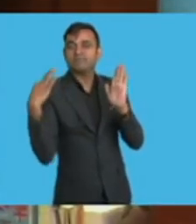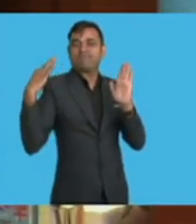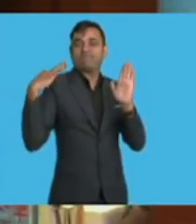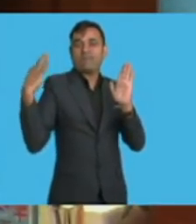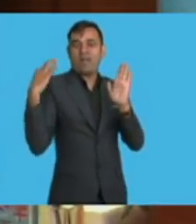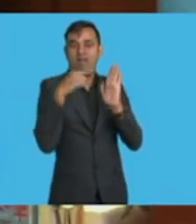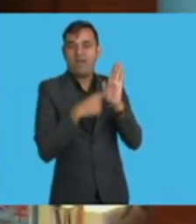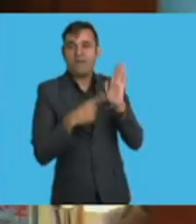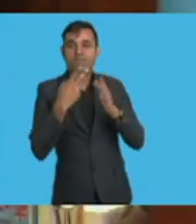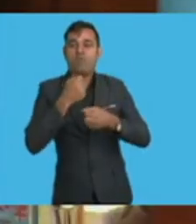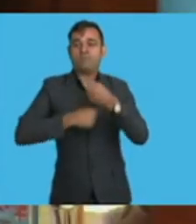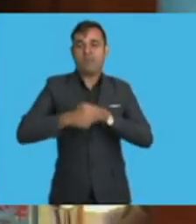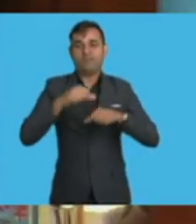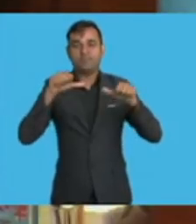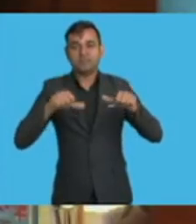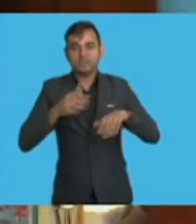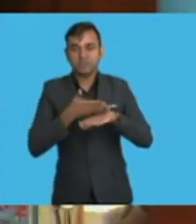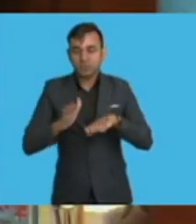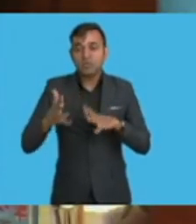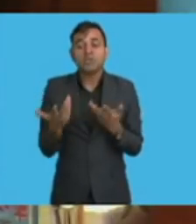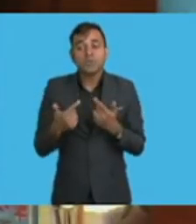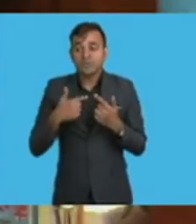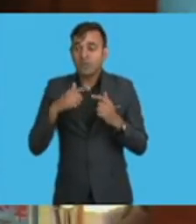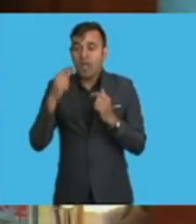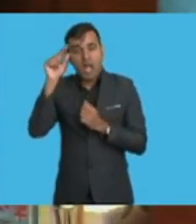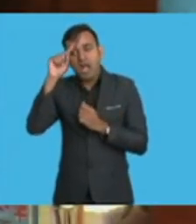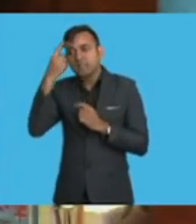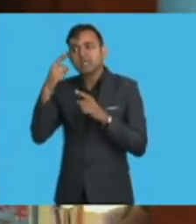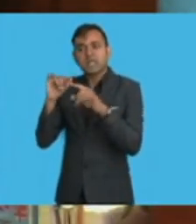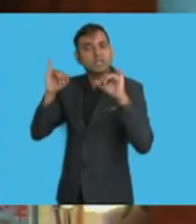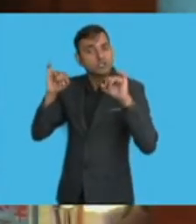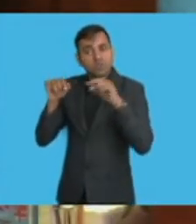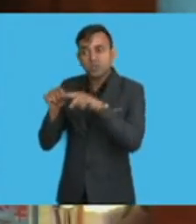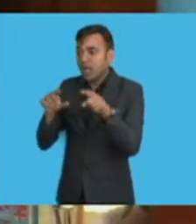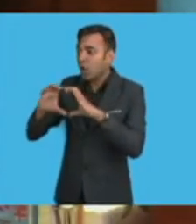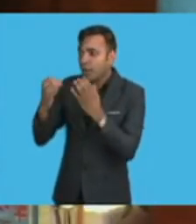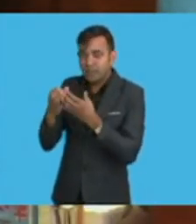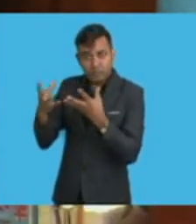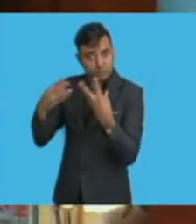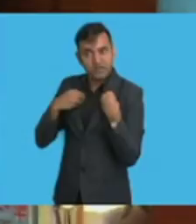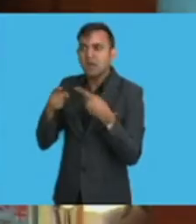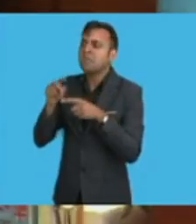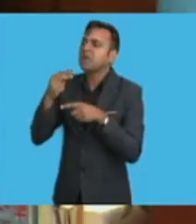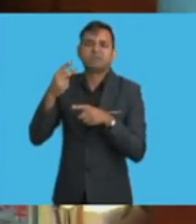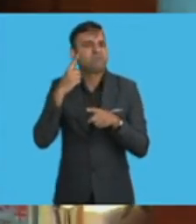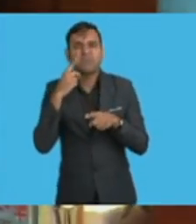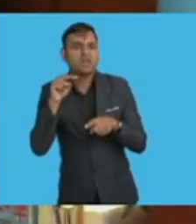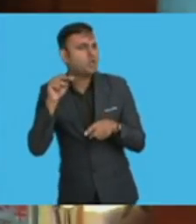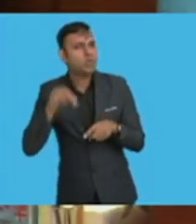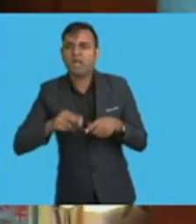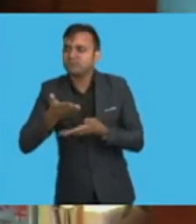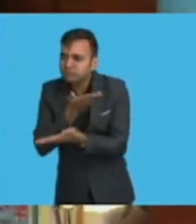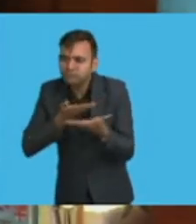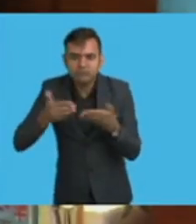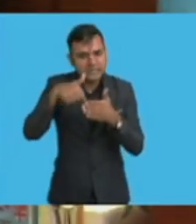that the issue tabled with the Business Committee did not require any discussion nor deliberation at all, as it was not a motion